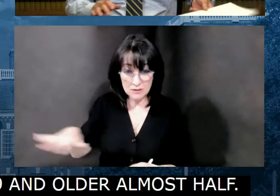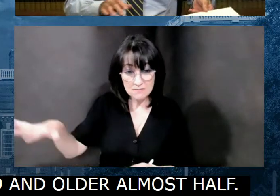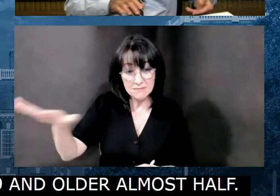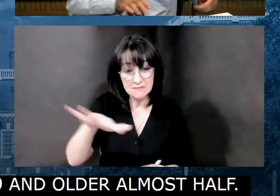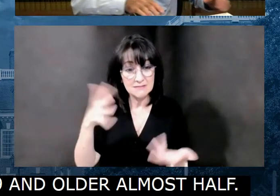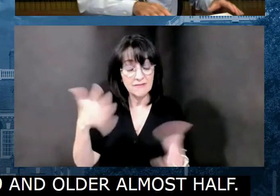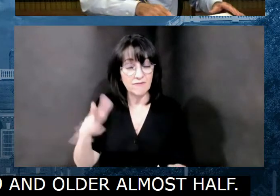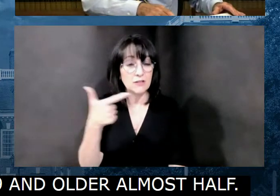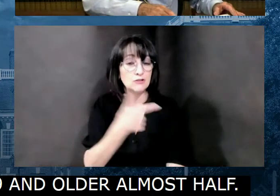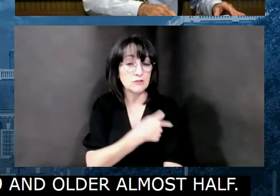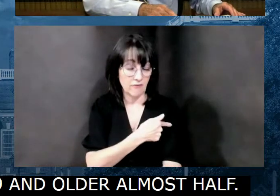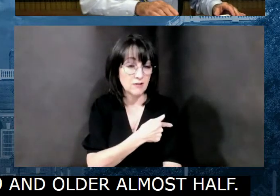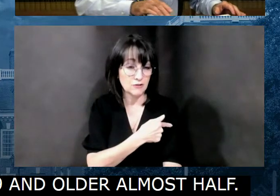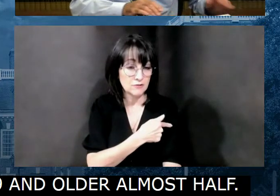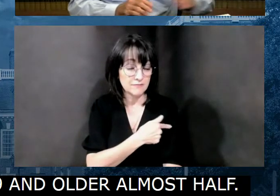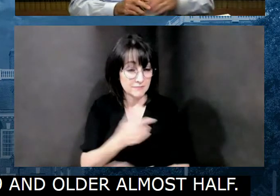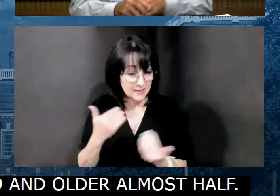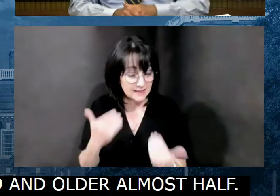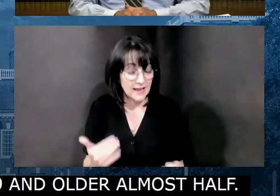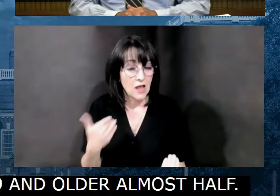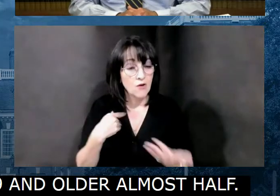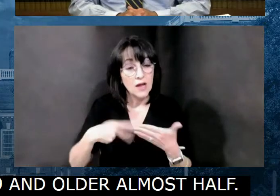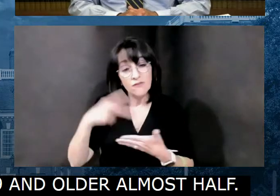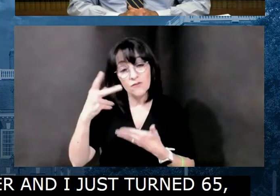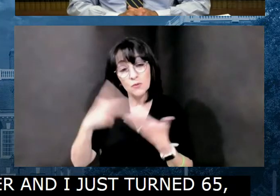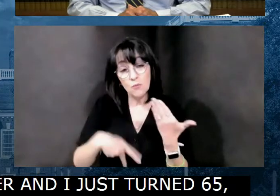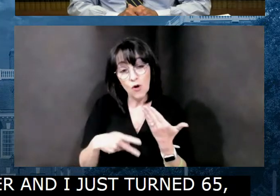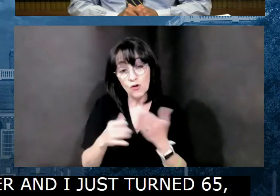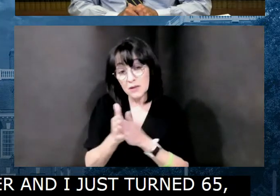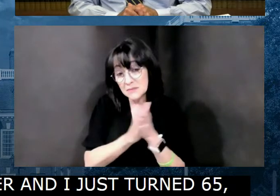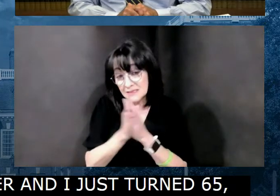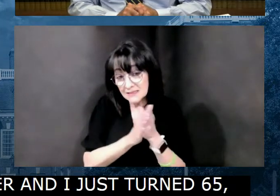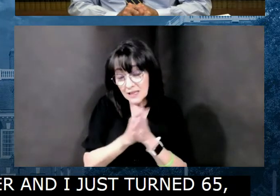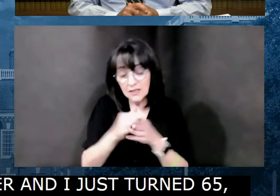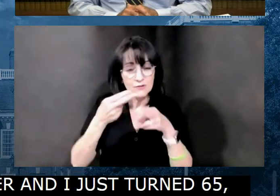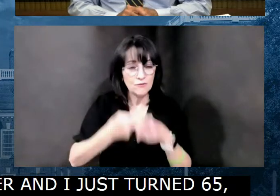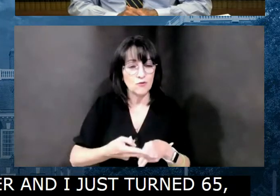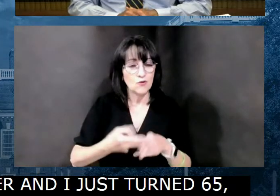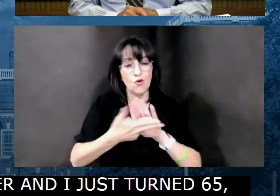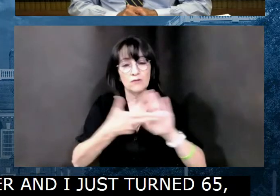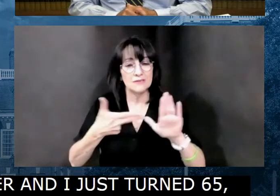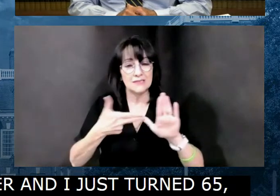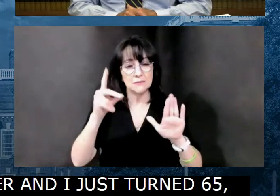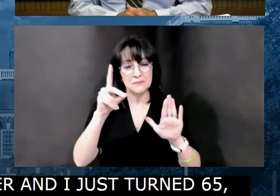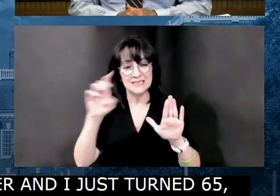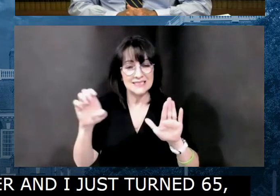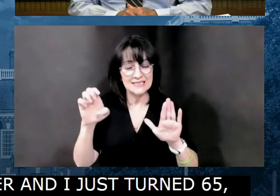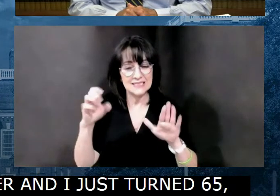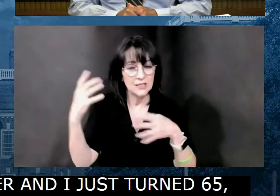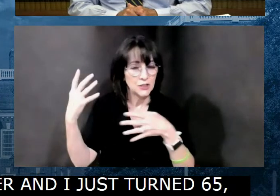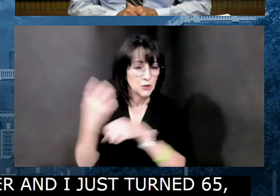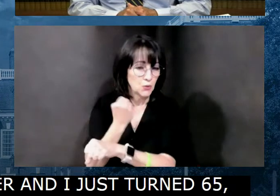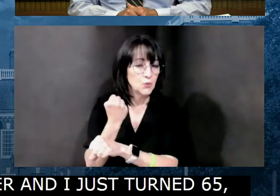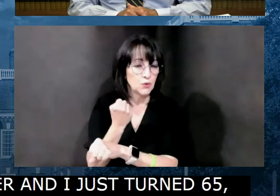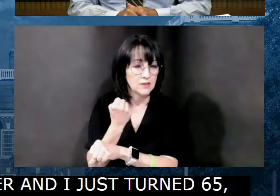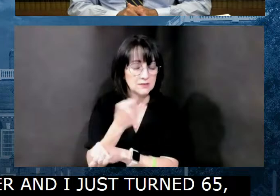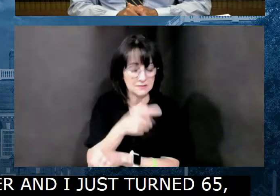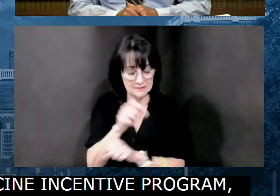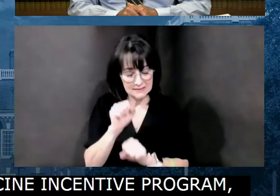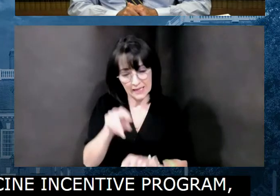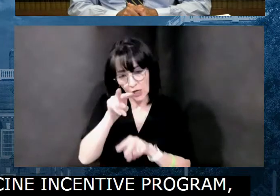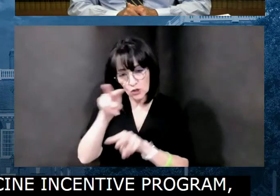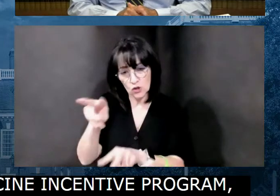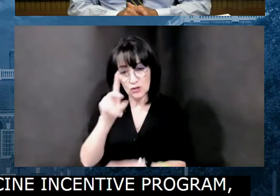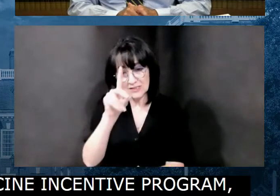program with incentives that we call DE Wins. So you can learn more about DE Wins at the